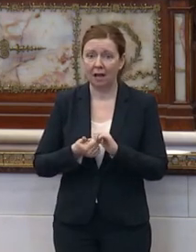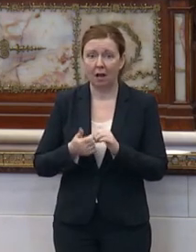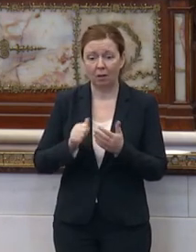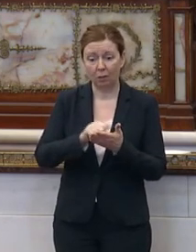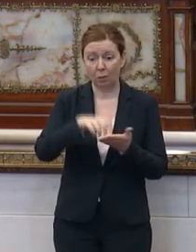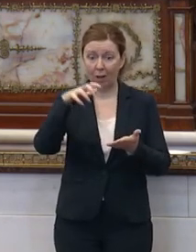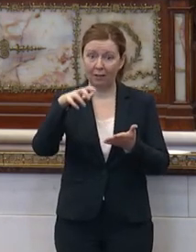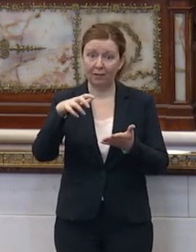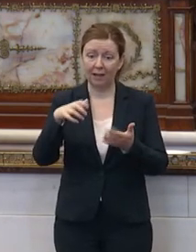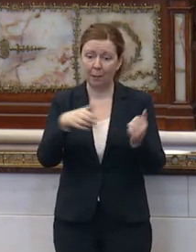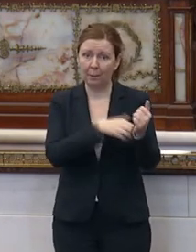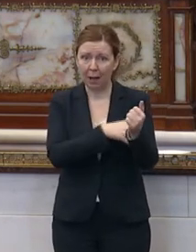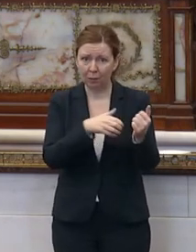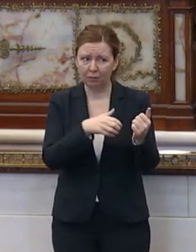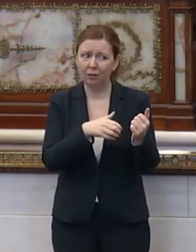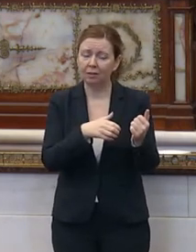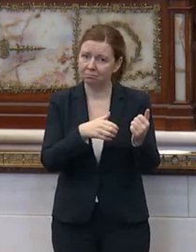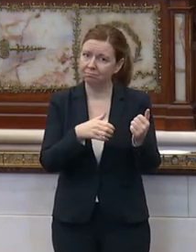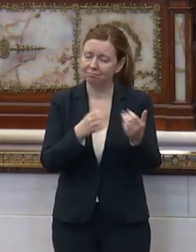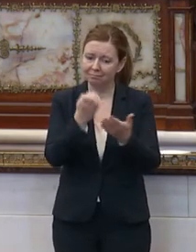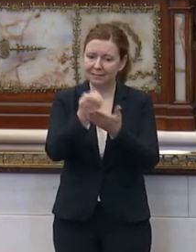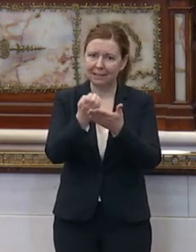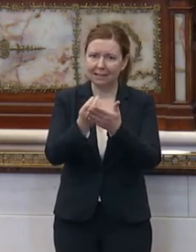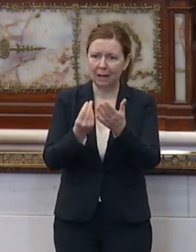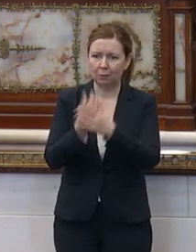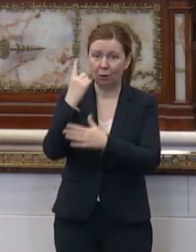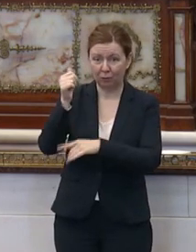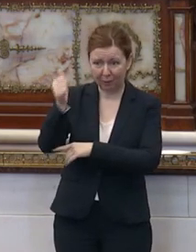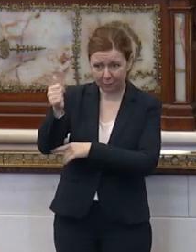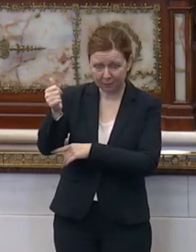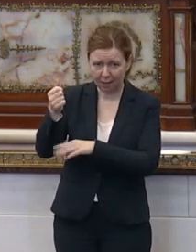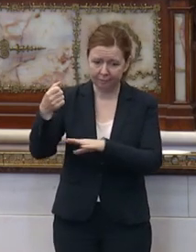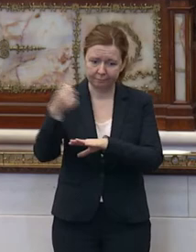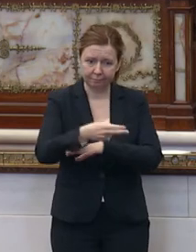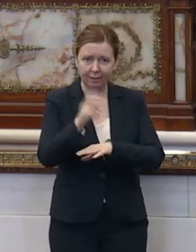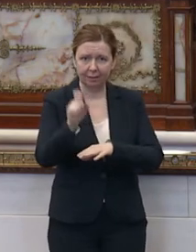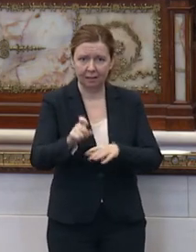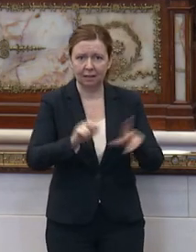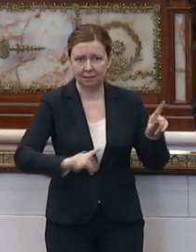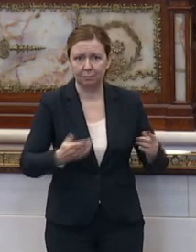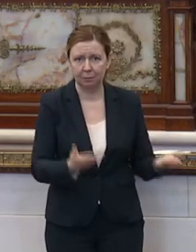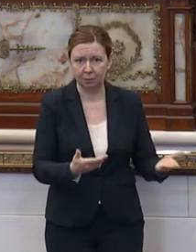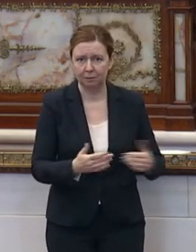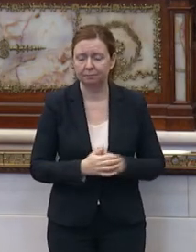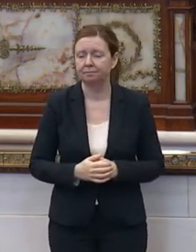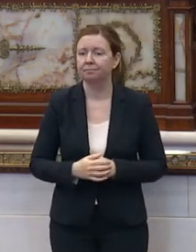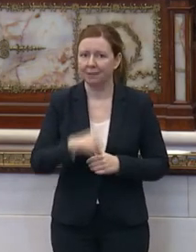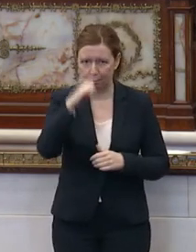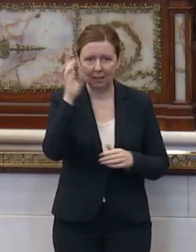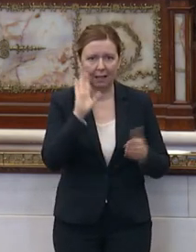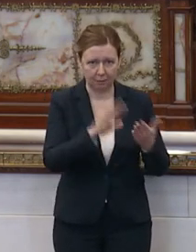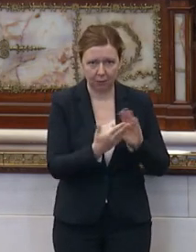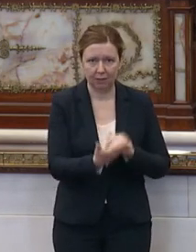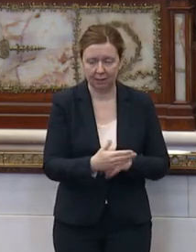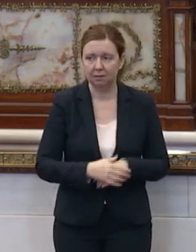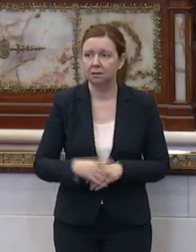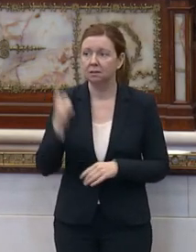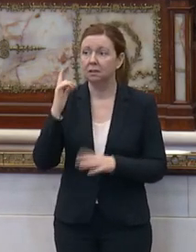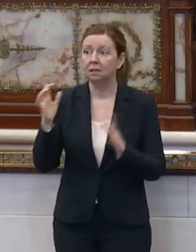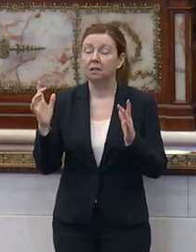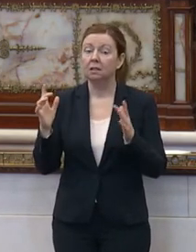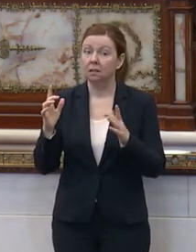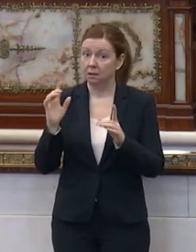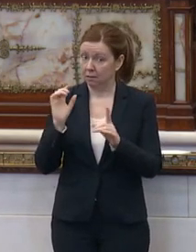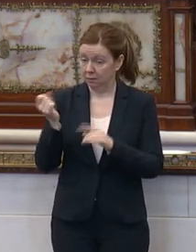the wealthy and powerful have placed economic growth and interest above the needs of existing Black communities. For